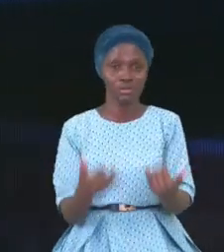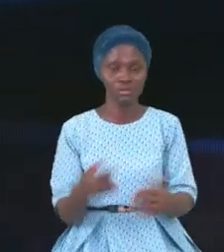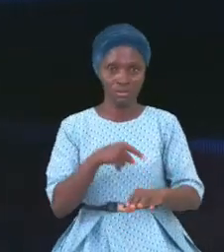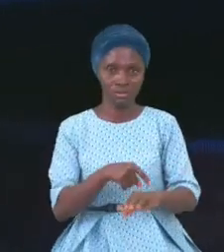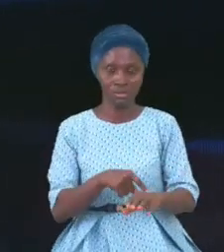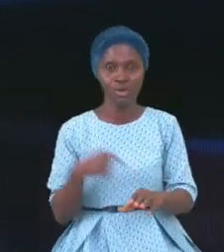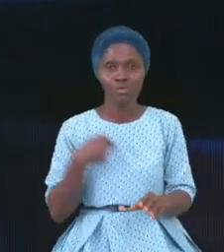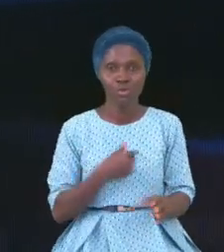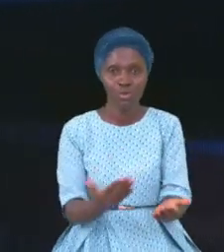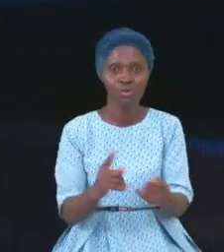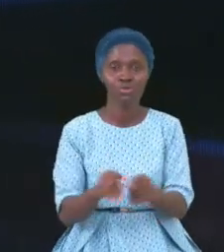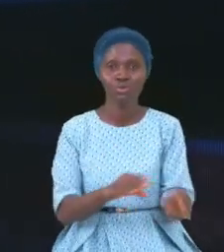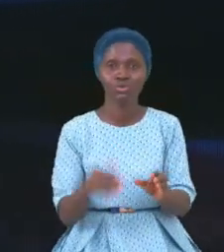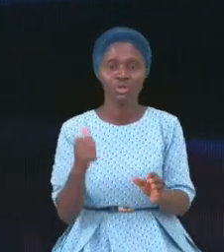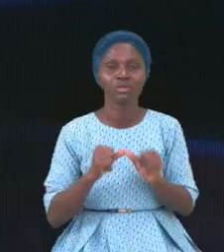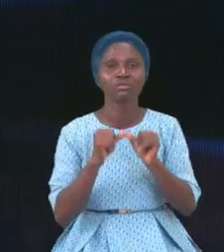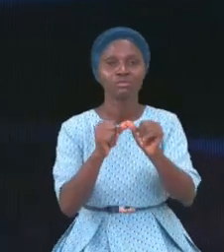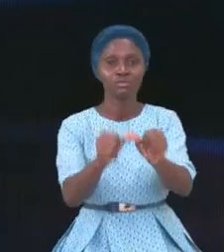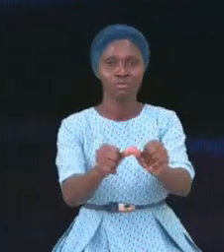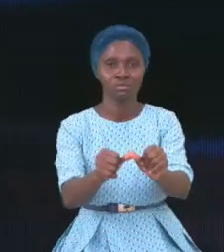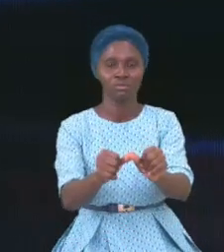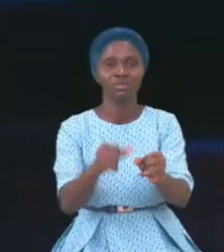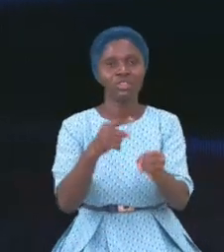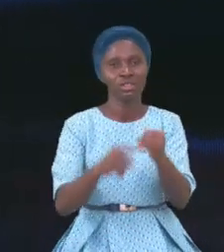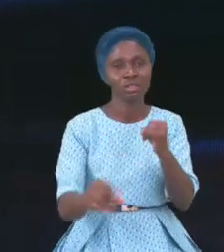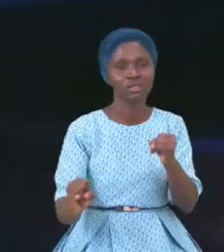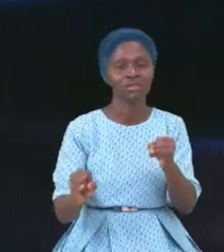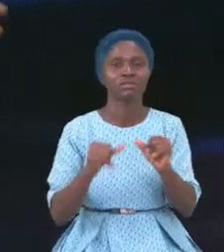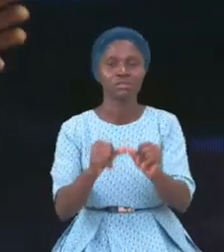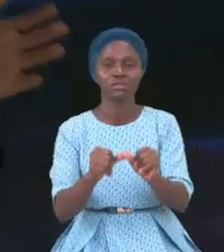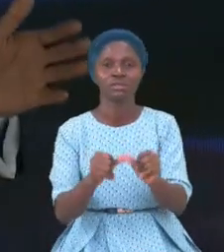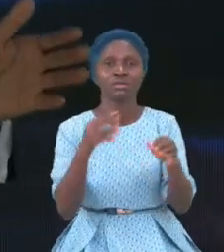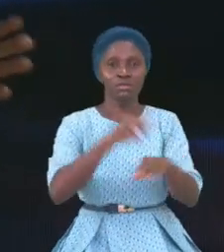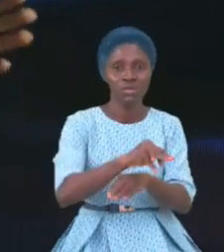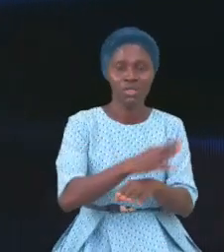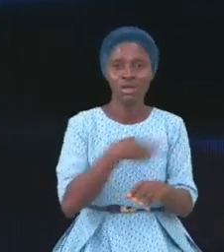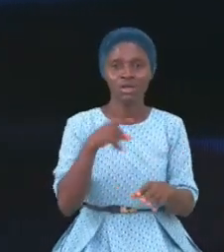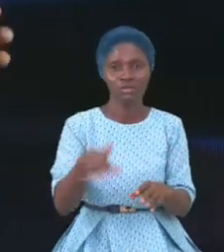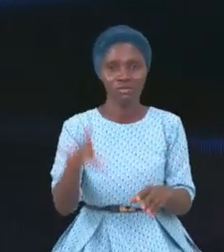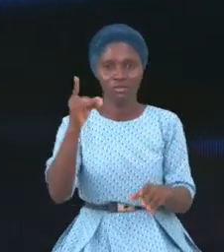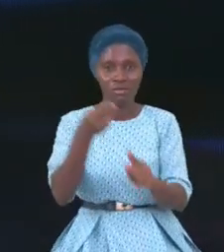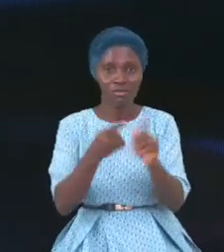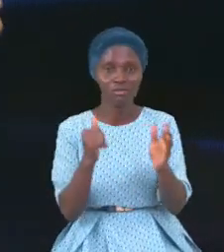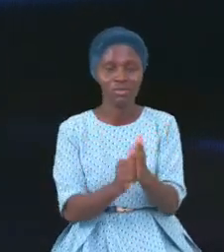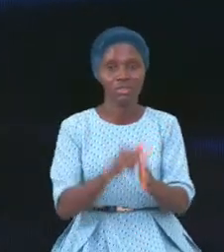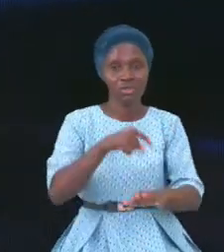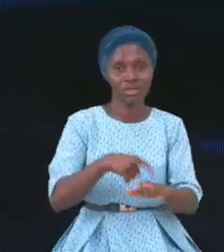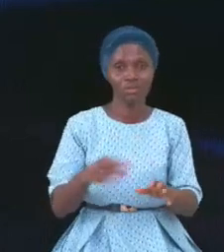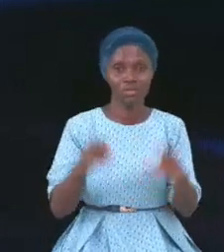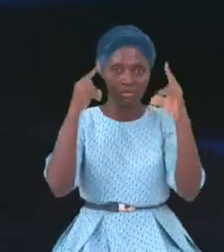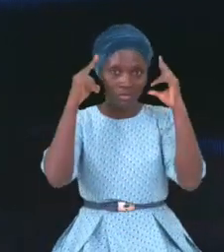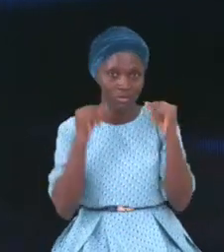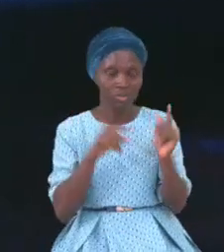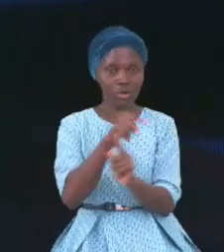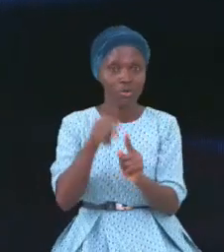lasting ministry, a lasting work. And you'll find that from that time of Moses, when he had